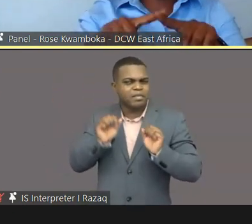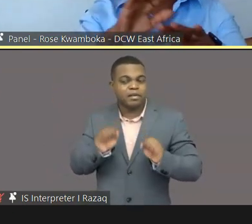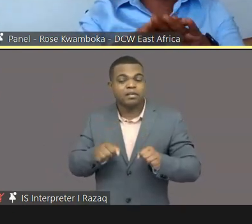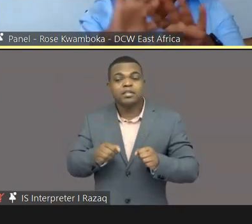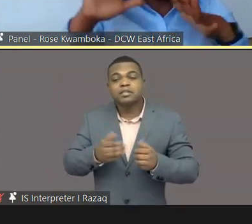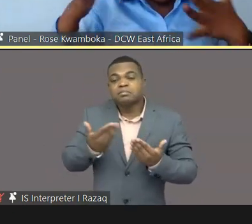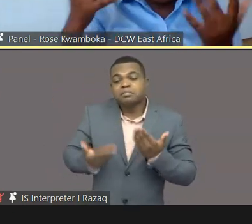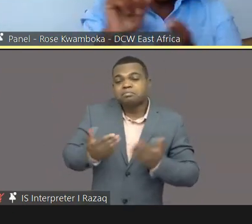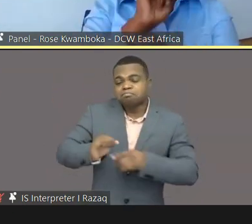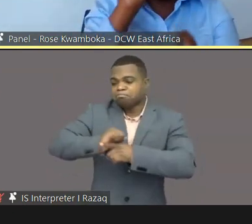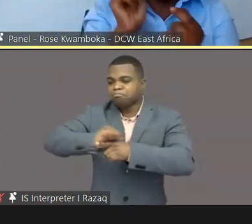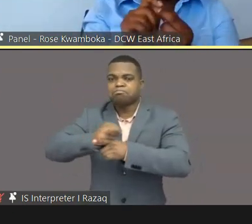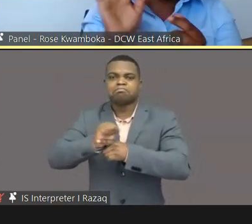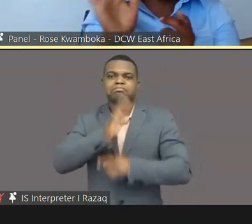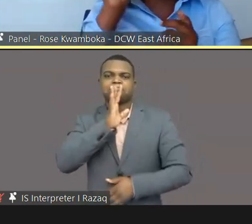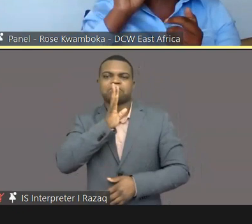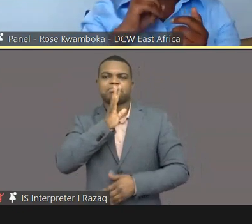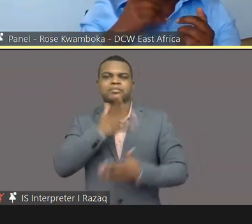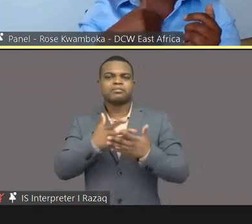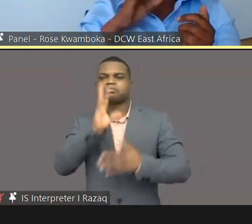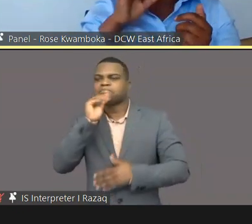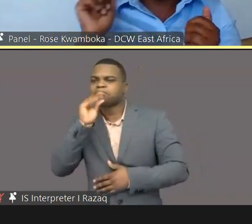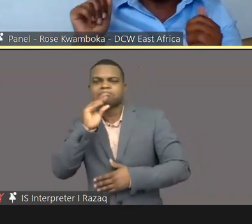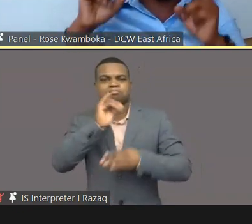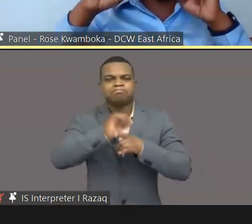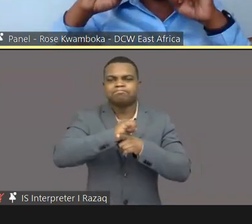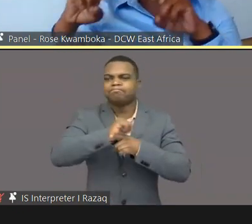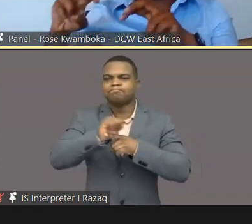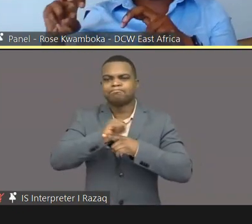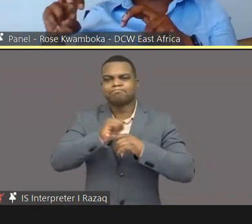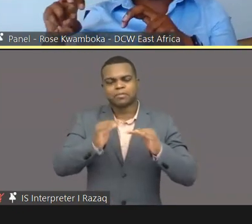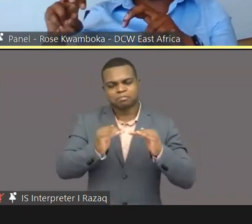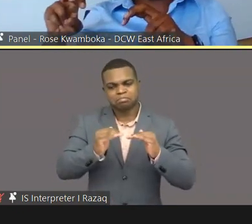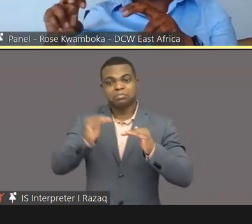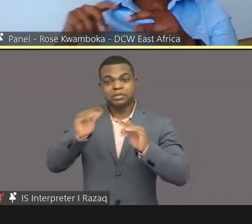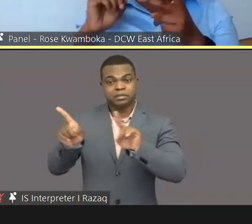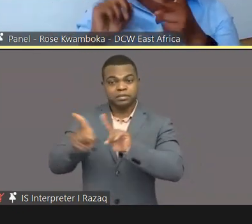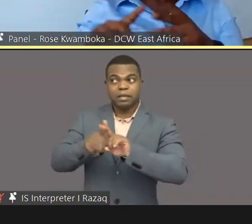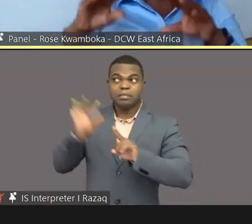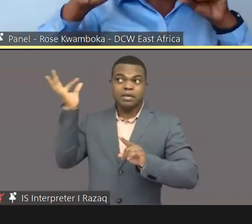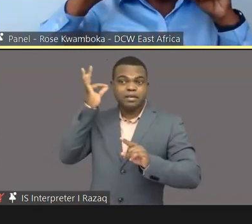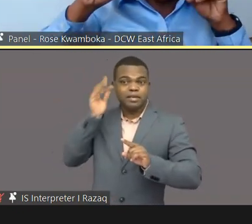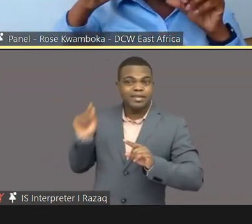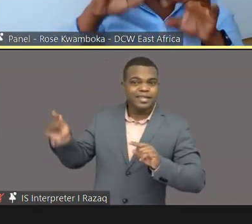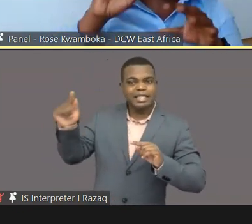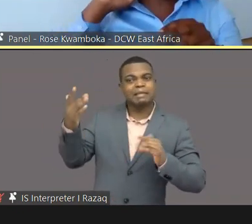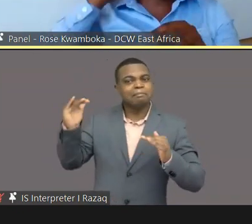having the benefits of the child will depend on how well the deafness has